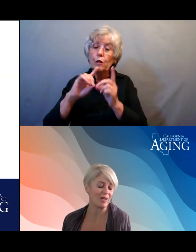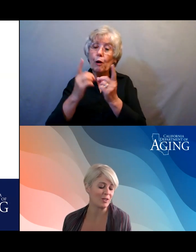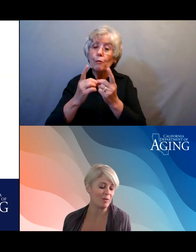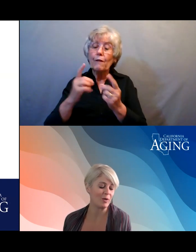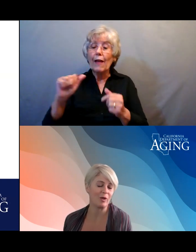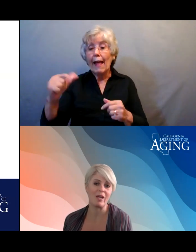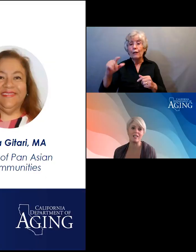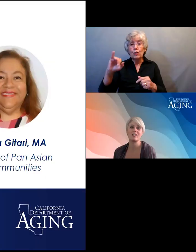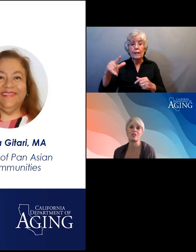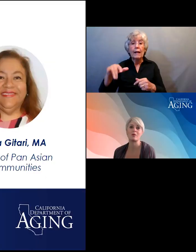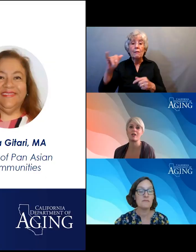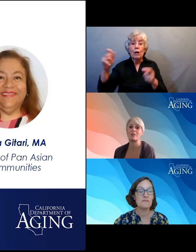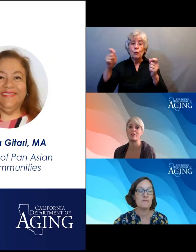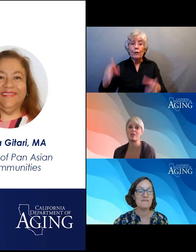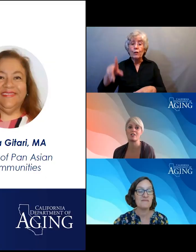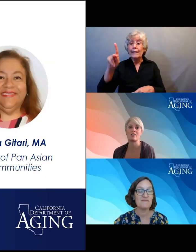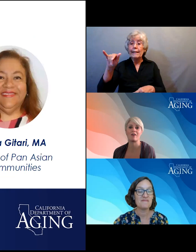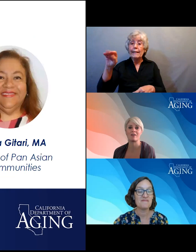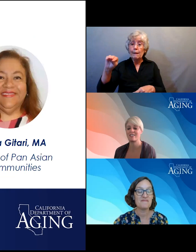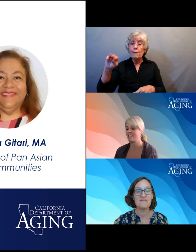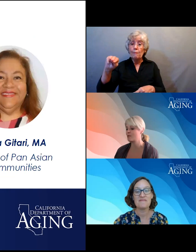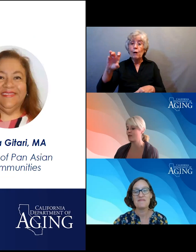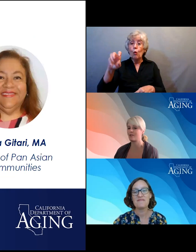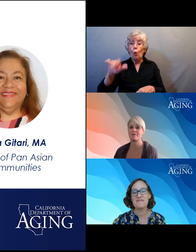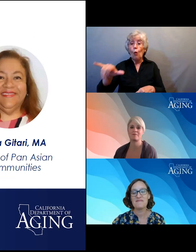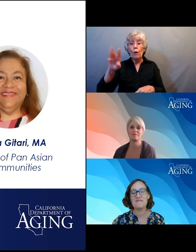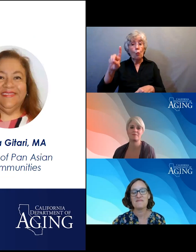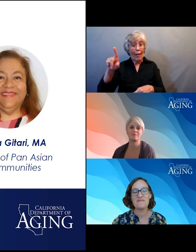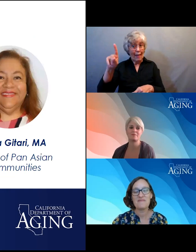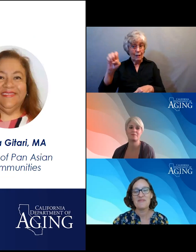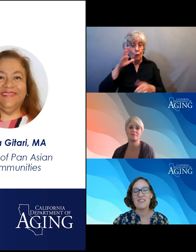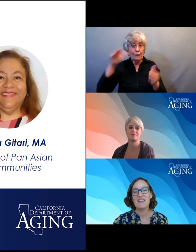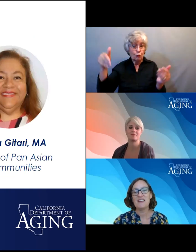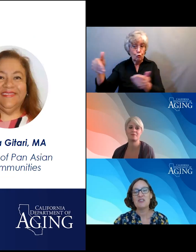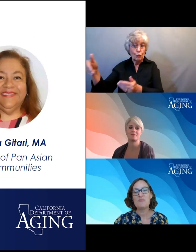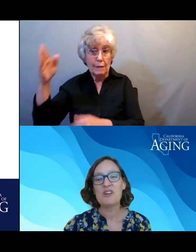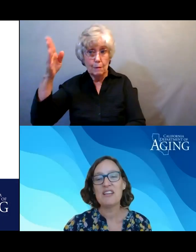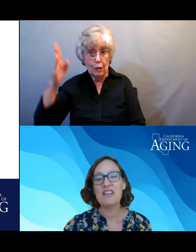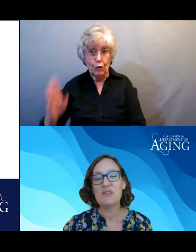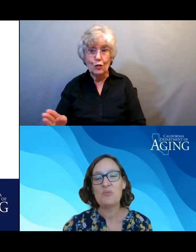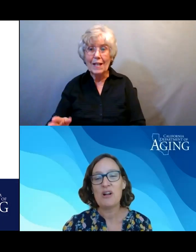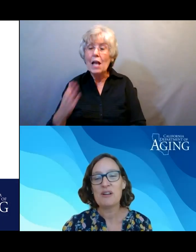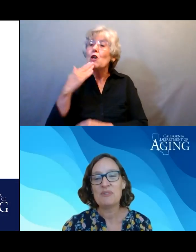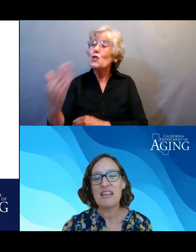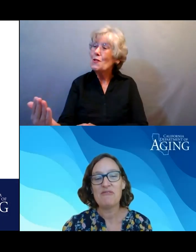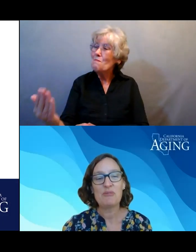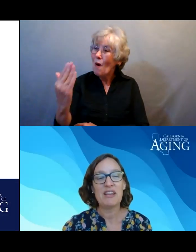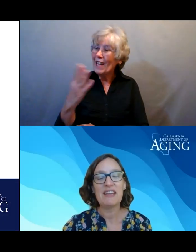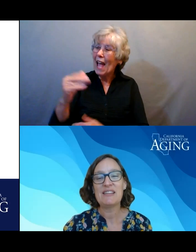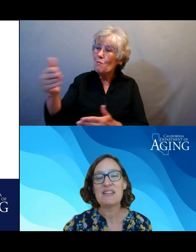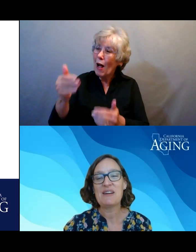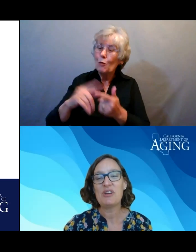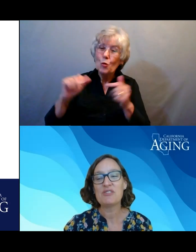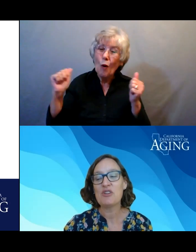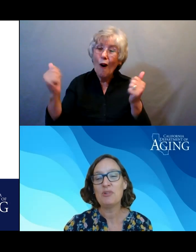McCoy-Wade, Director Kim McCoy-Wade. She will do introductions of today's speakers. Good morning and welcome to